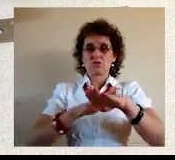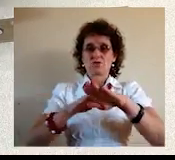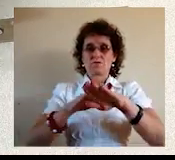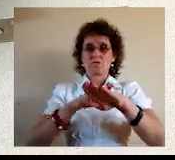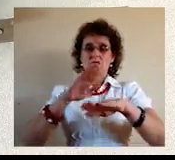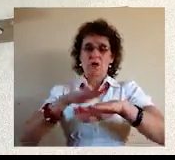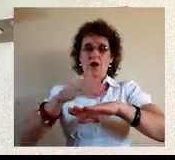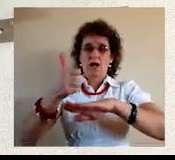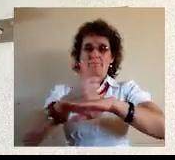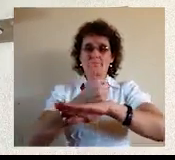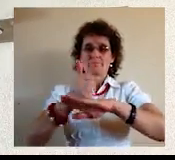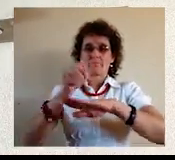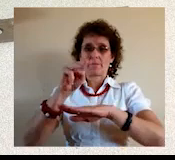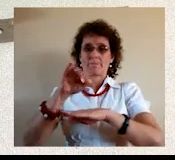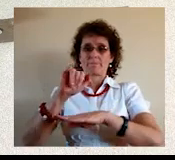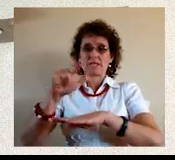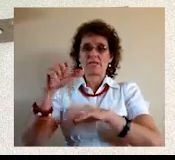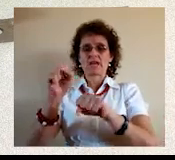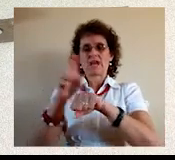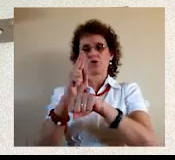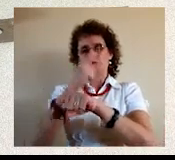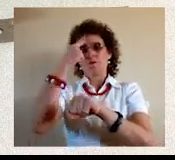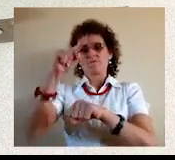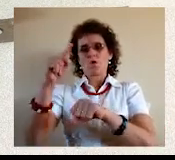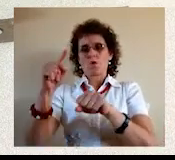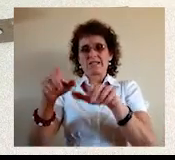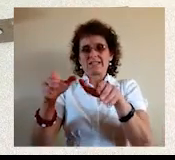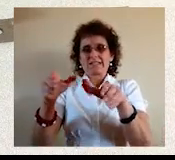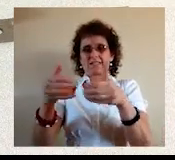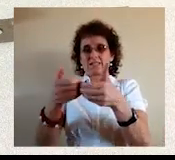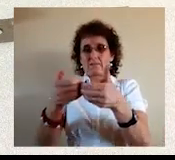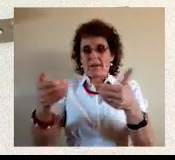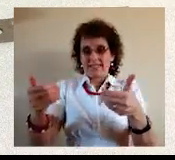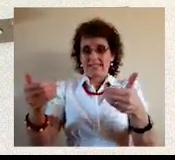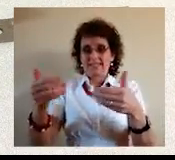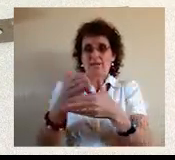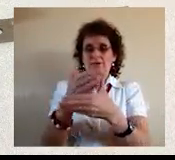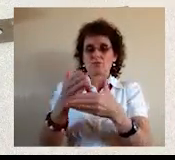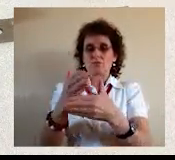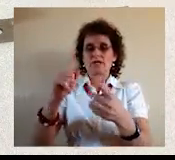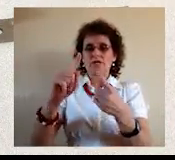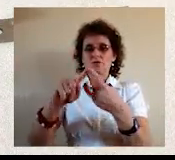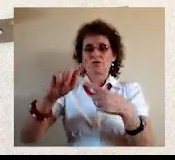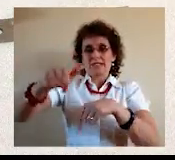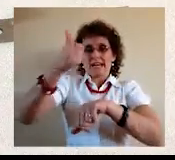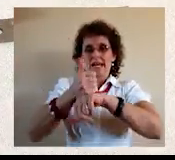them as spacers in between to set your material up.